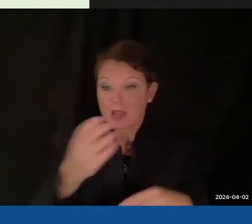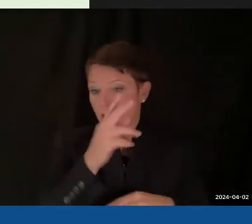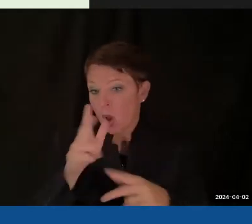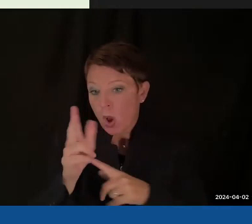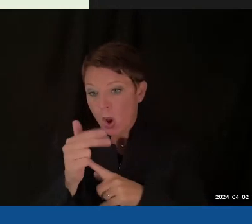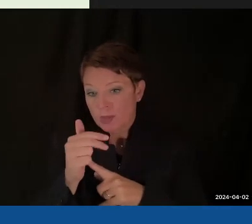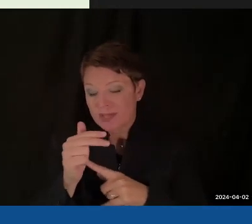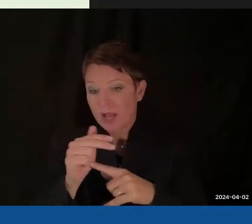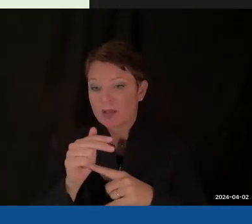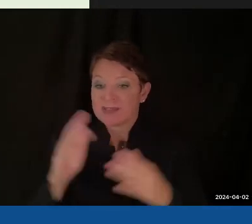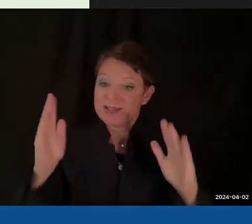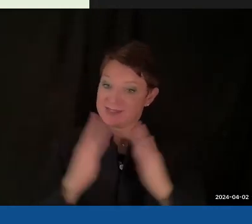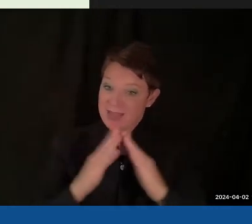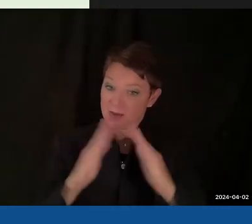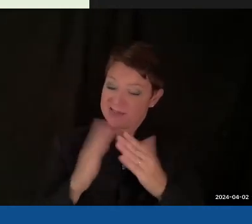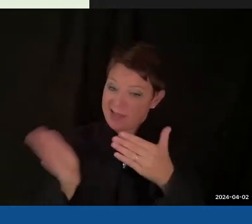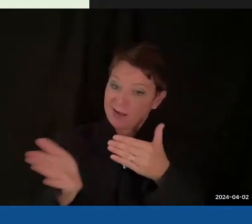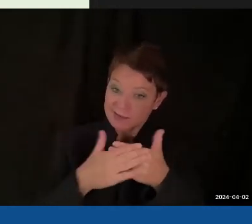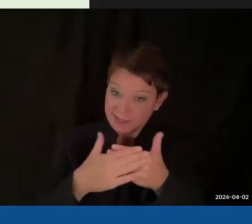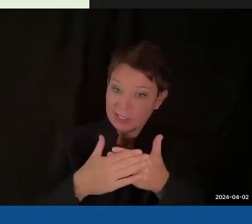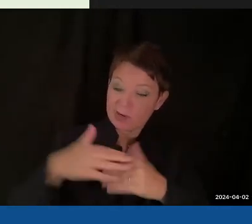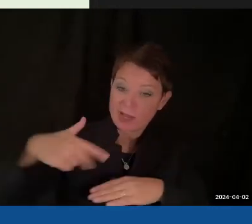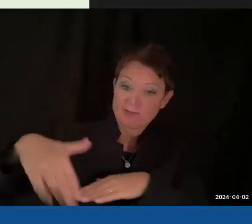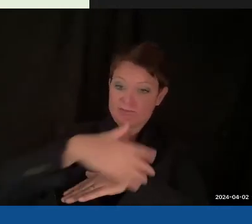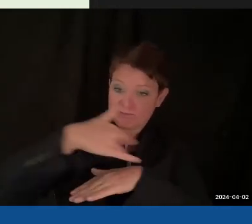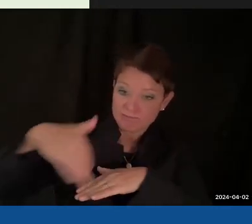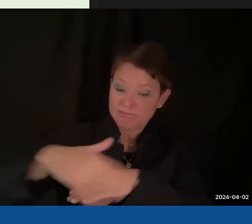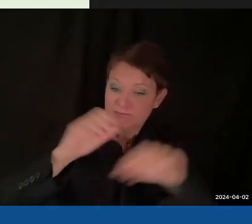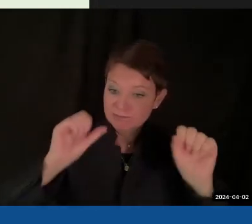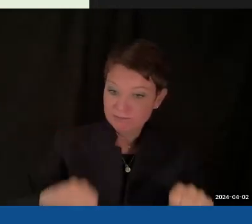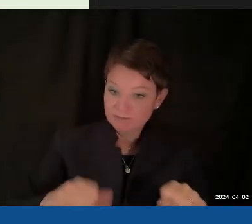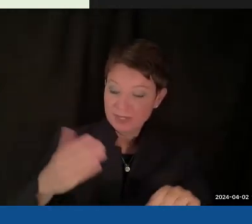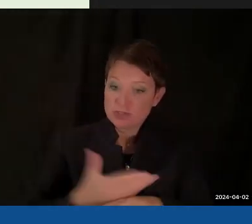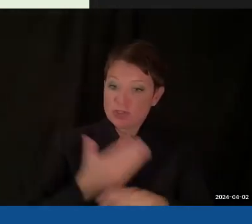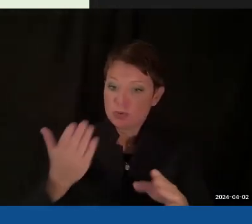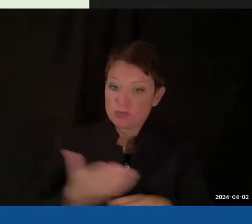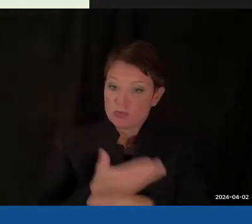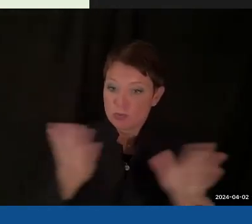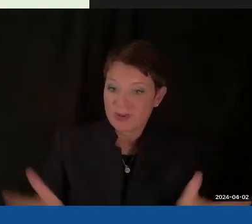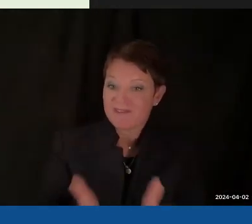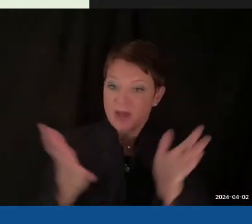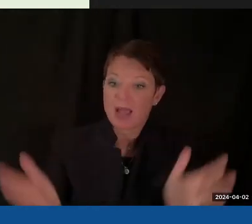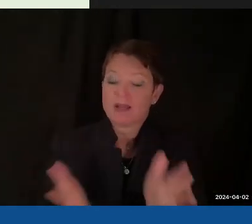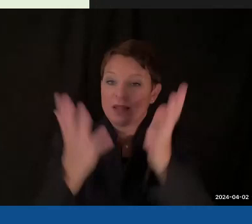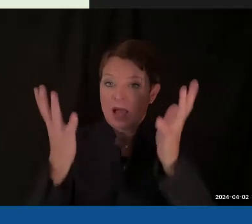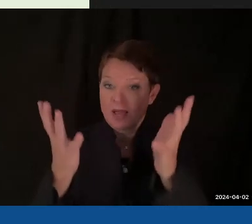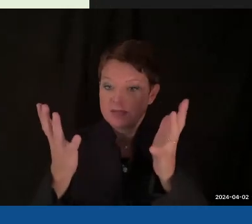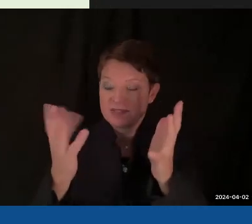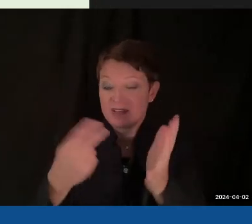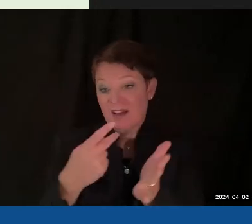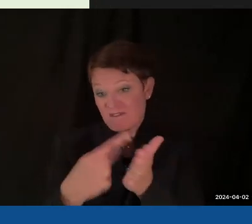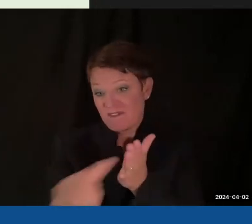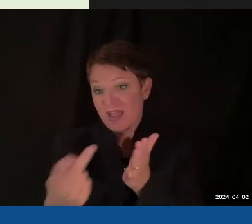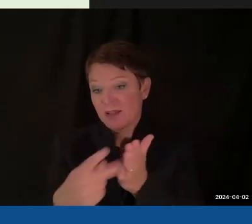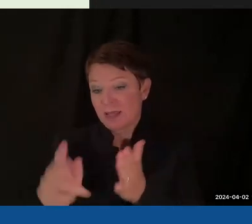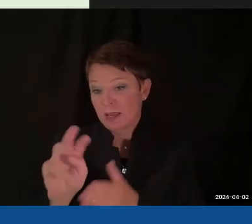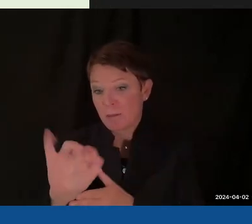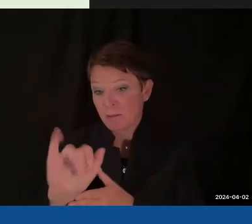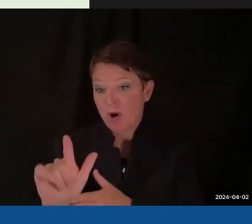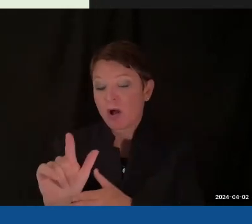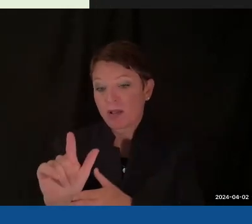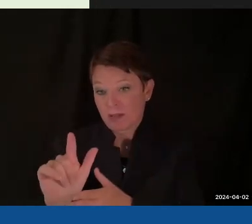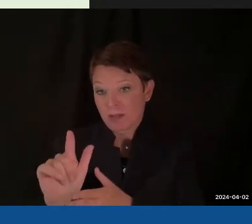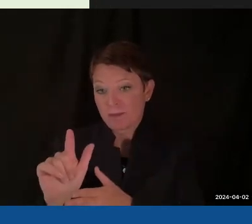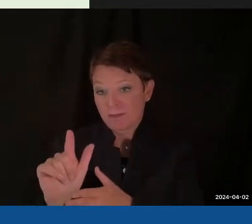else that downtown has to offer, and the ability to revitalize a failing mall and a